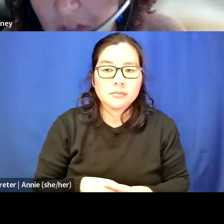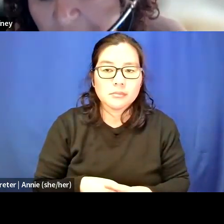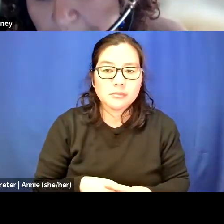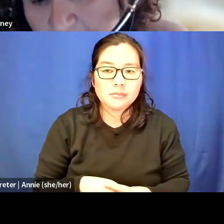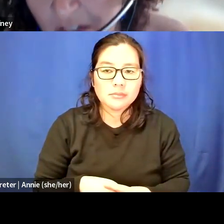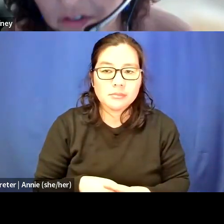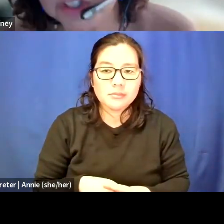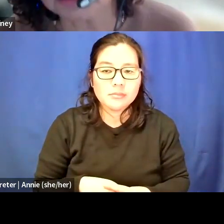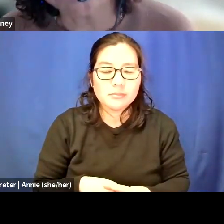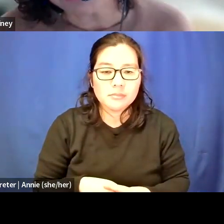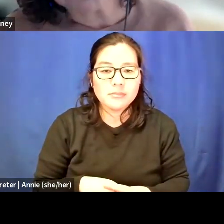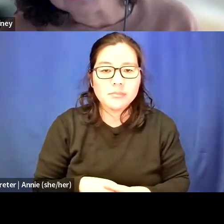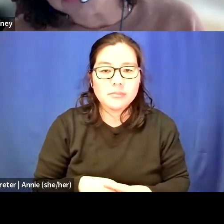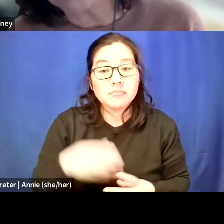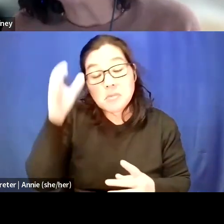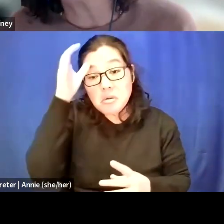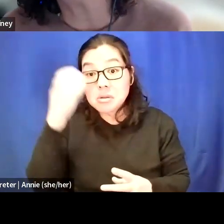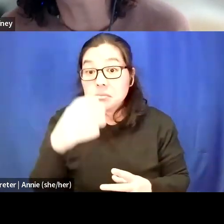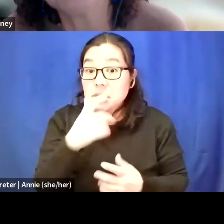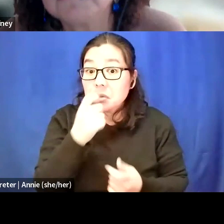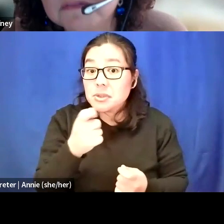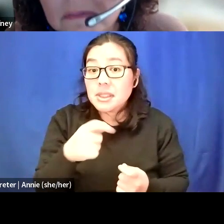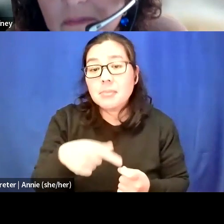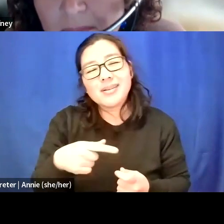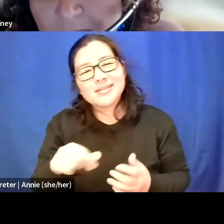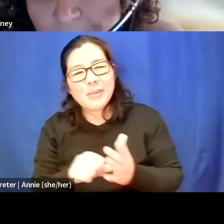The concept is interesting. The page was a bit hard for me.